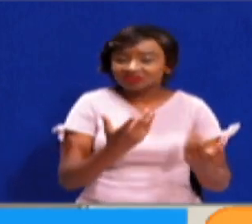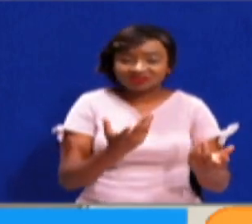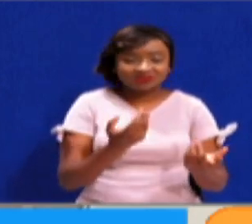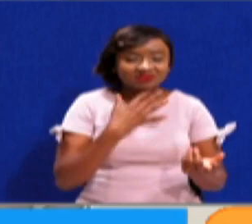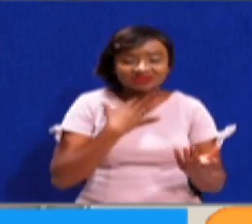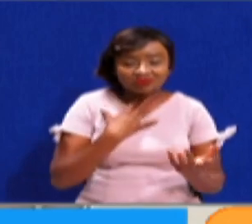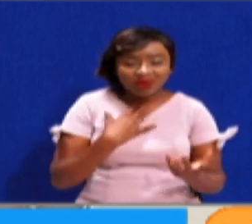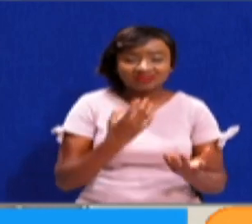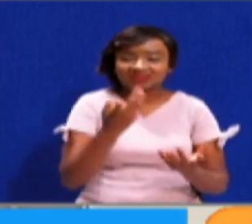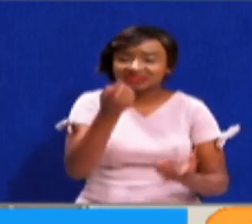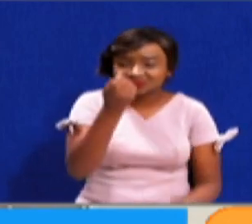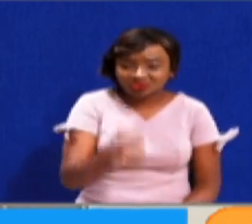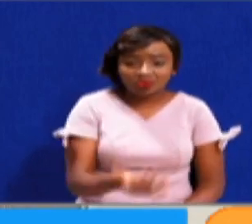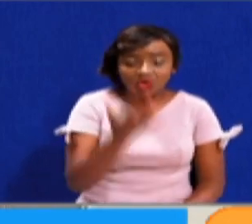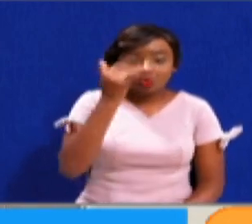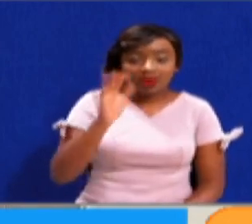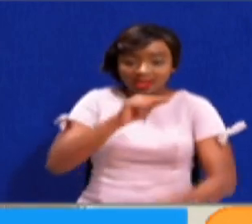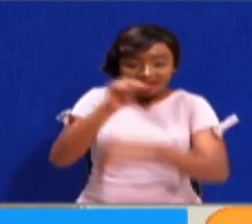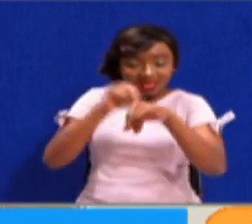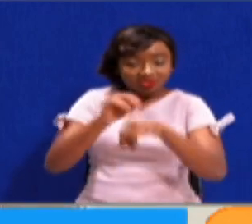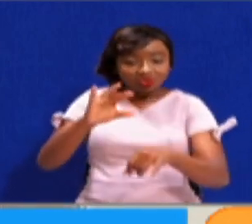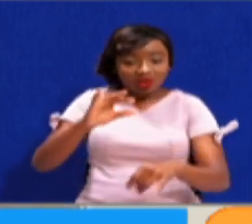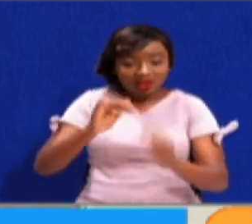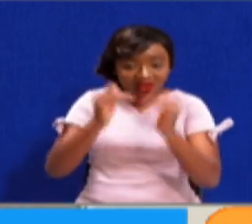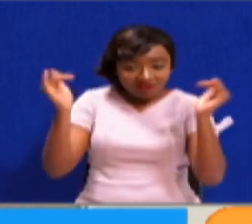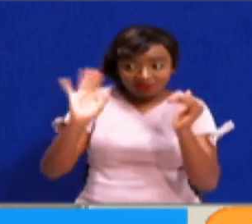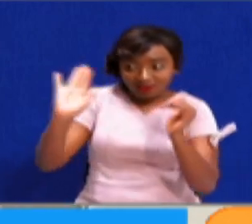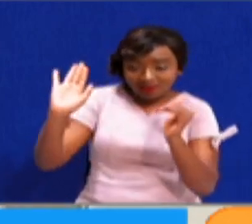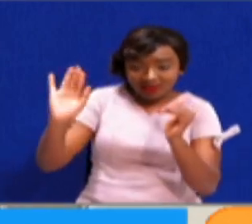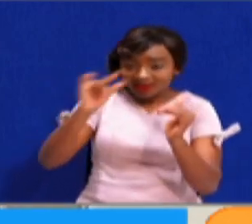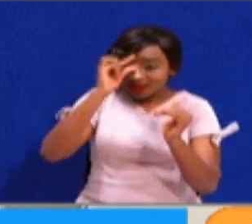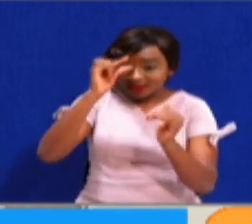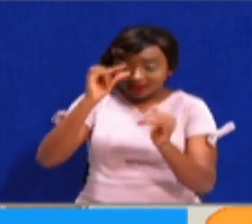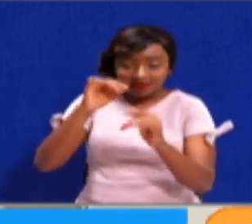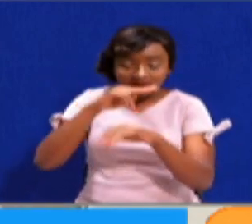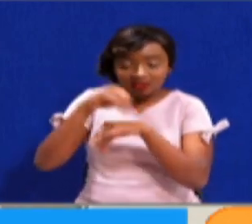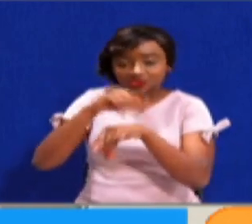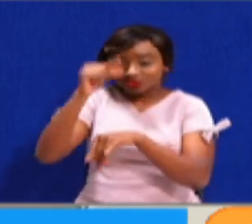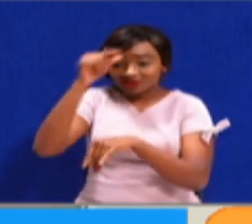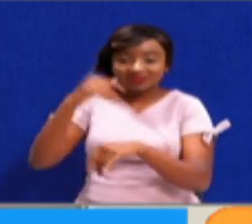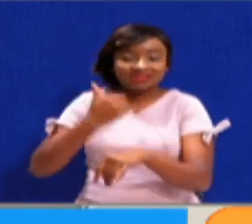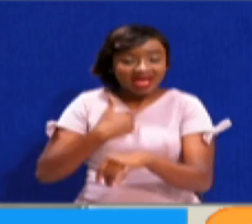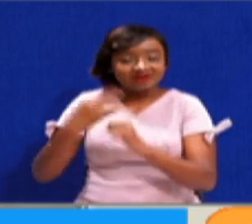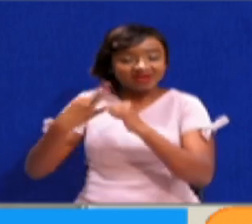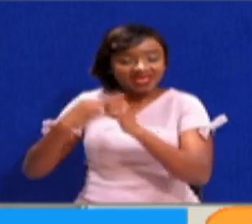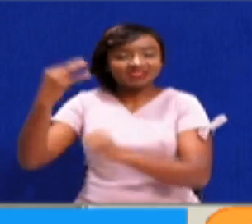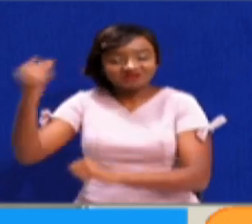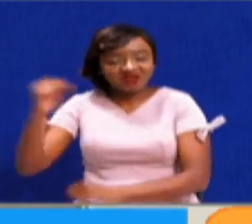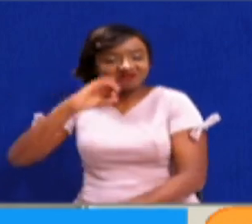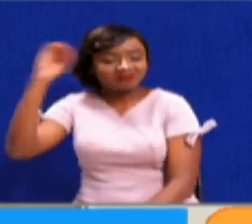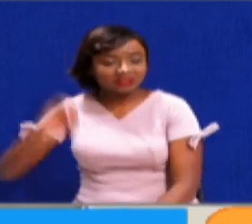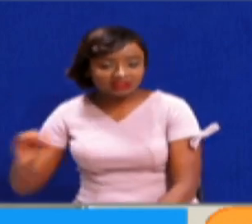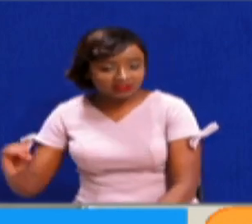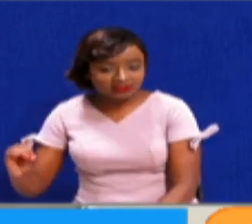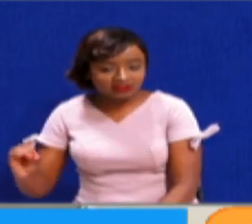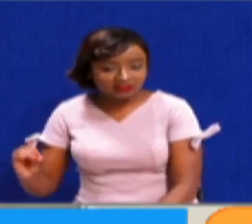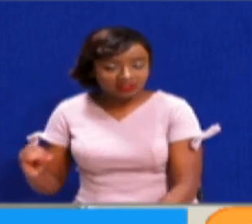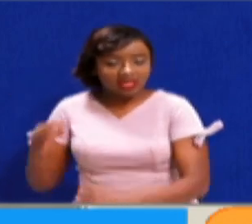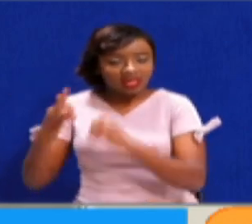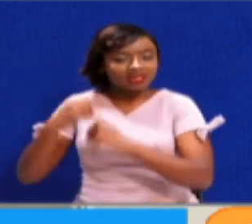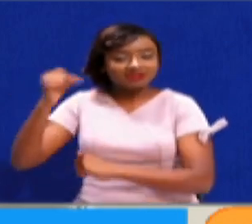You don't see this kind of debate for that 85%. And there has been some talk as well about, well, why are we still